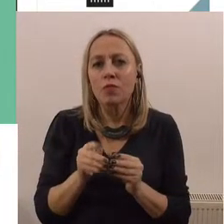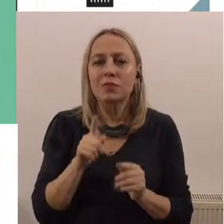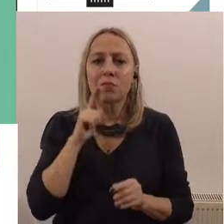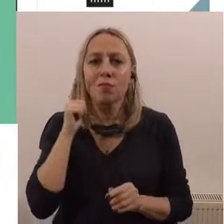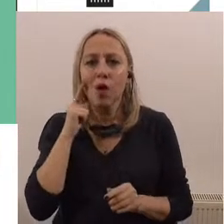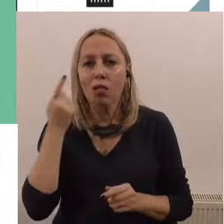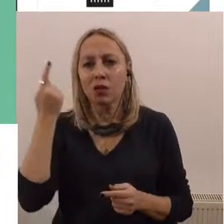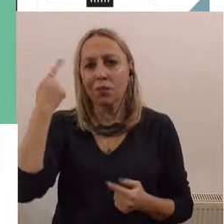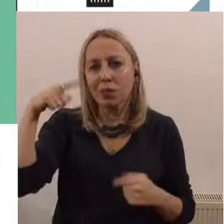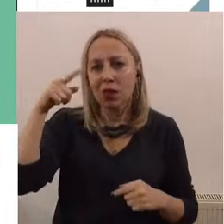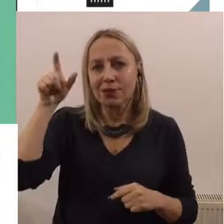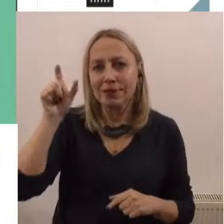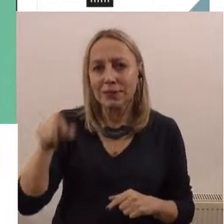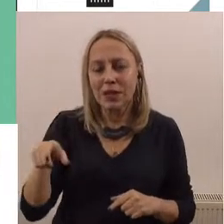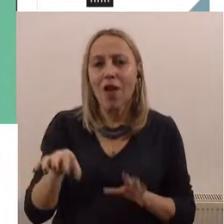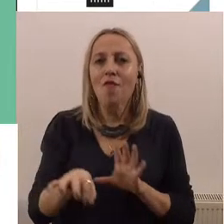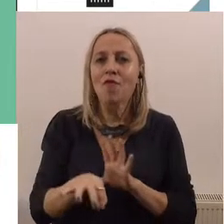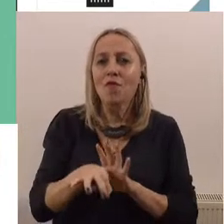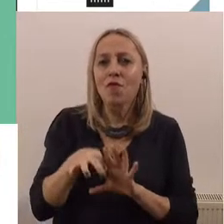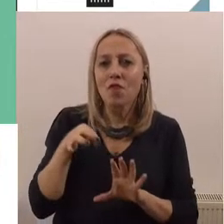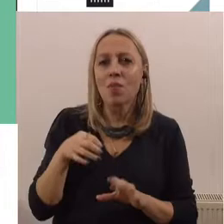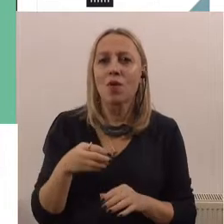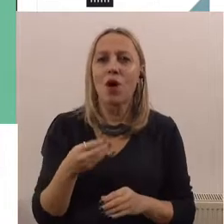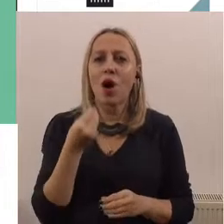for screenings, yeah, in the park, because